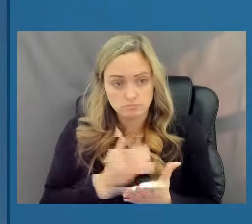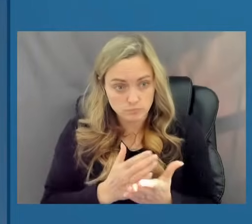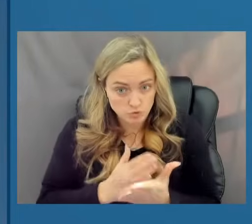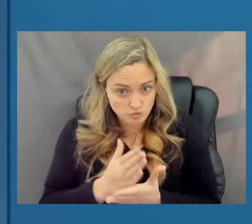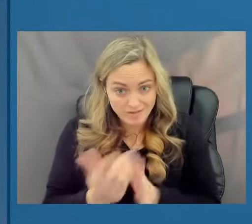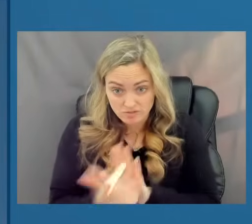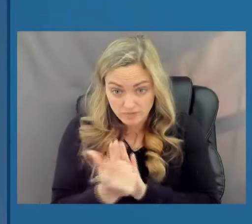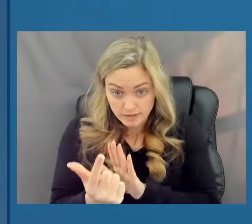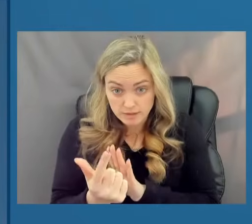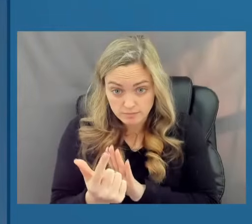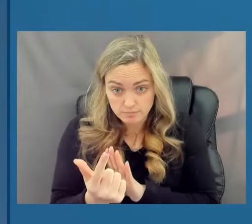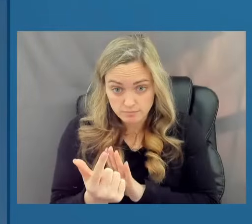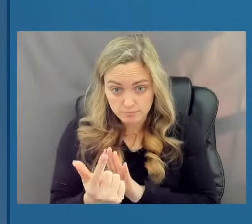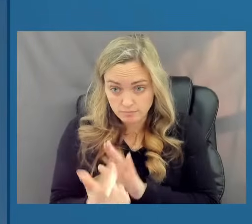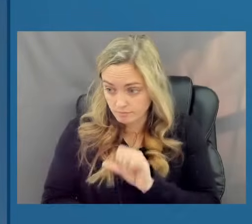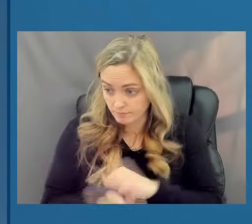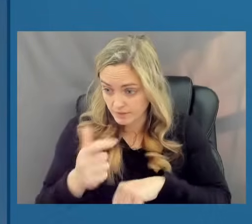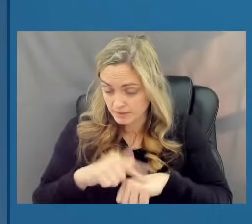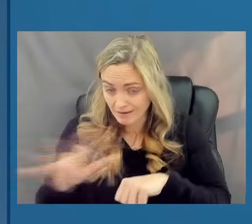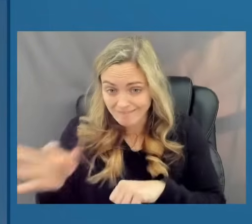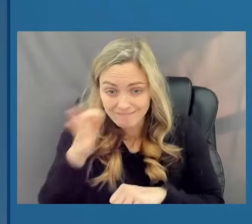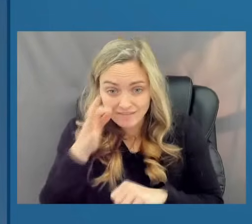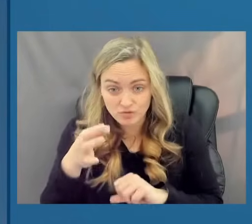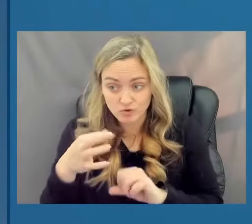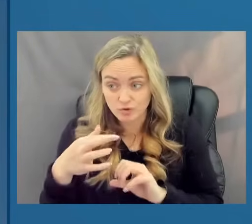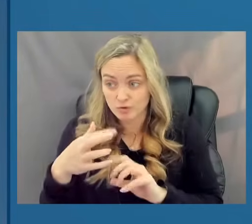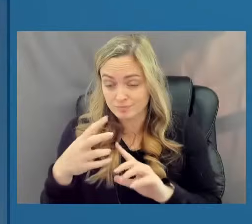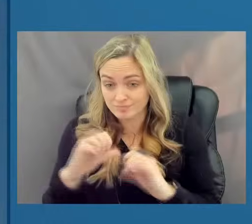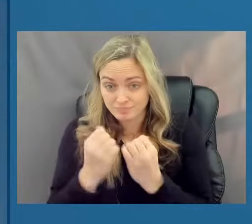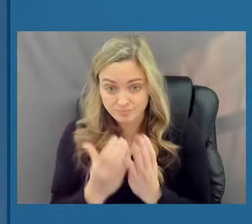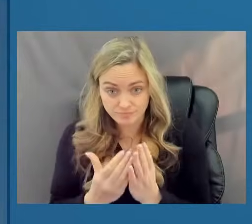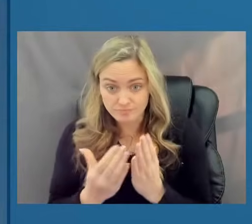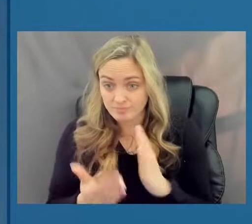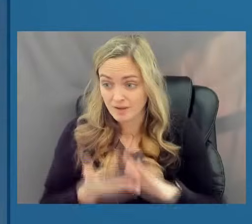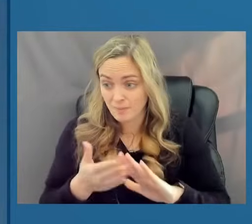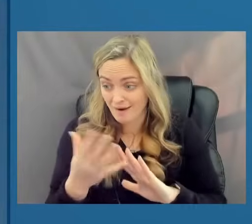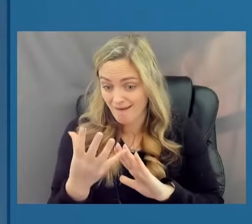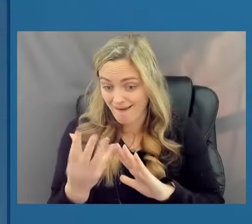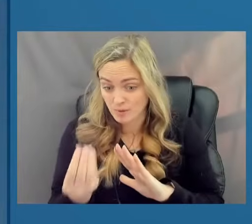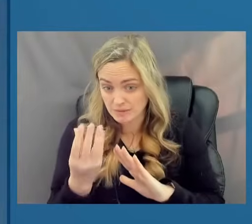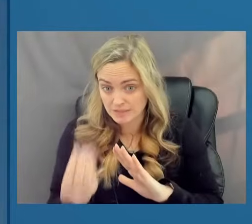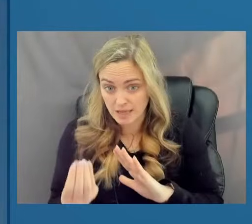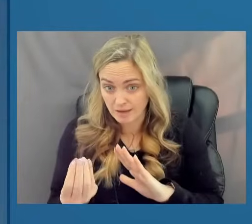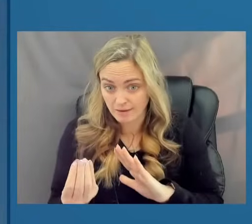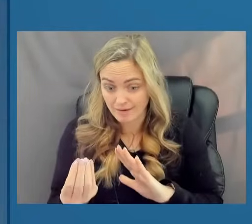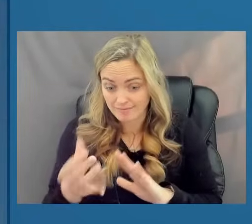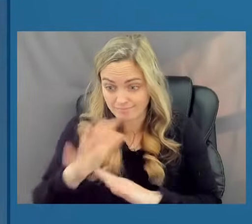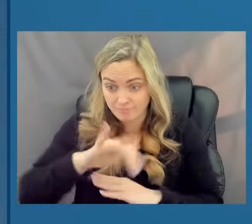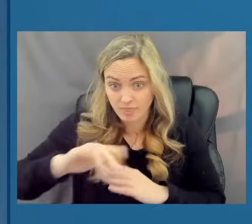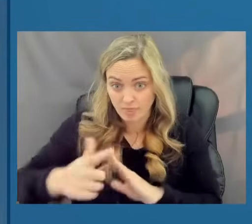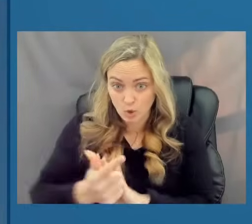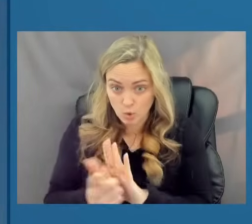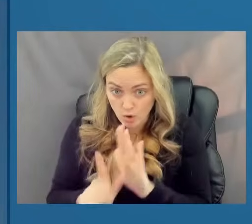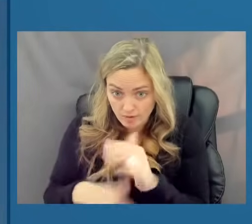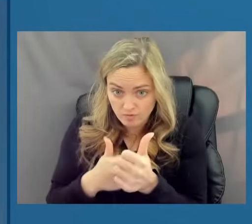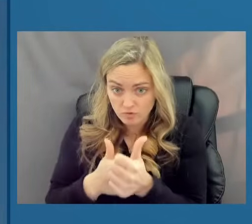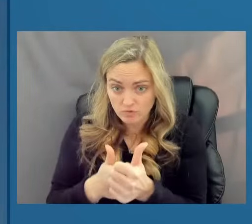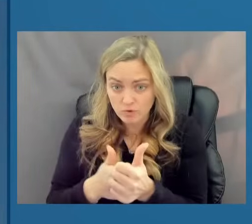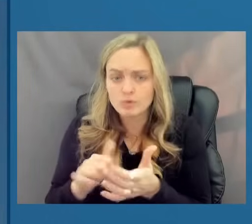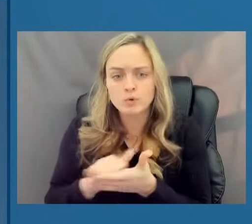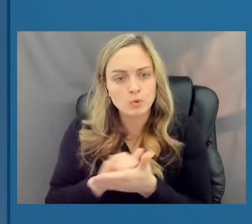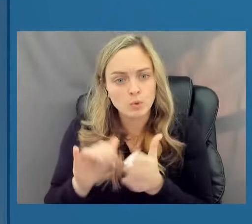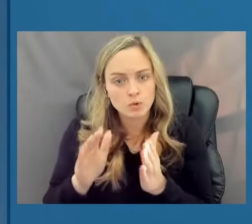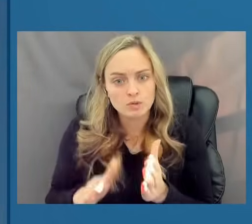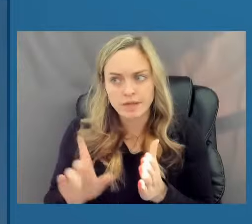violated, anytime federal agents operate outside the scope of law, New Yorkers should be able to hold